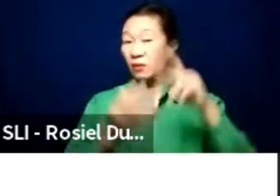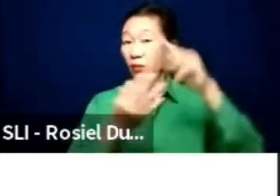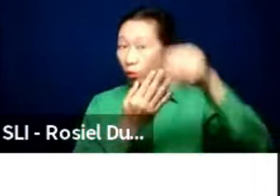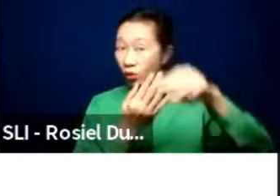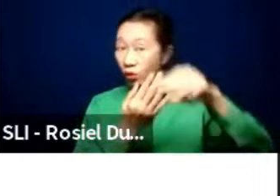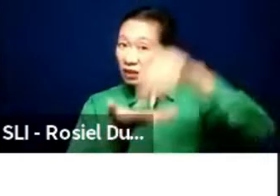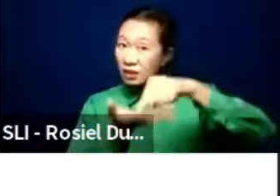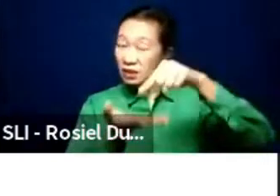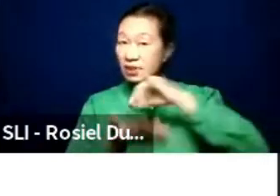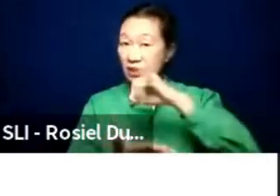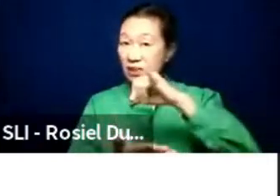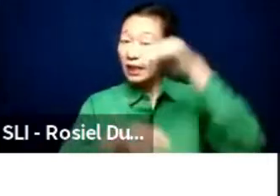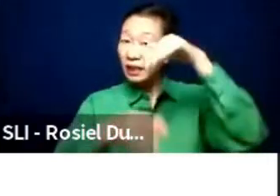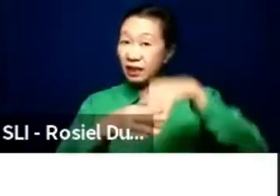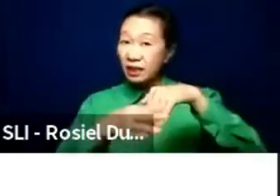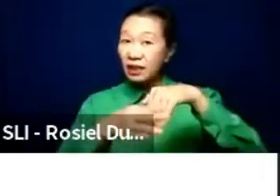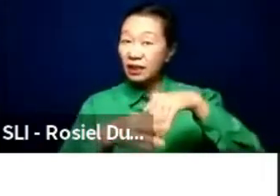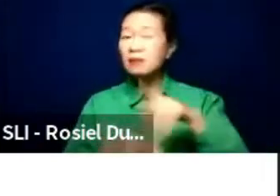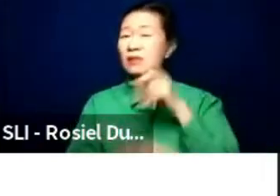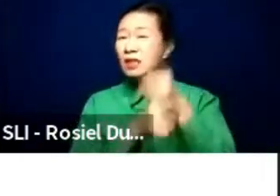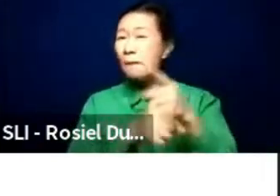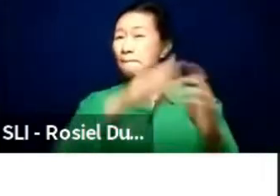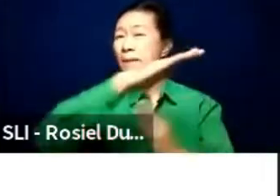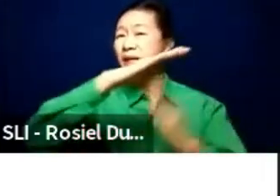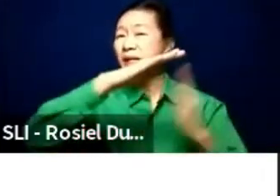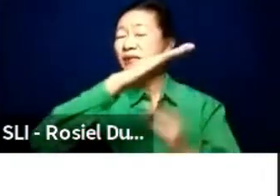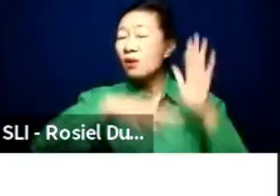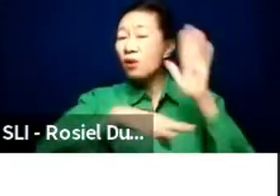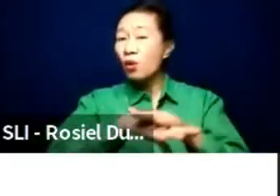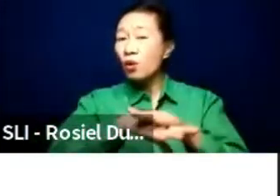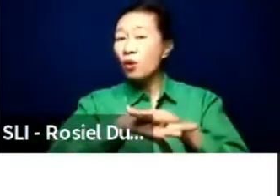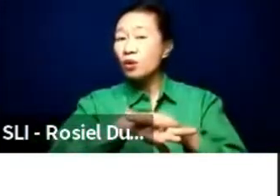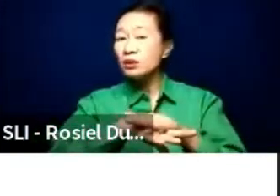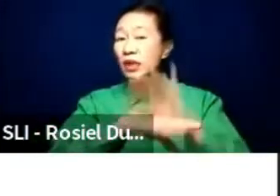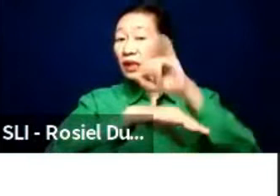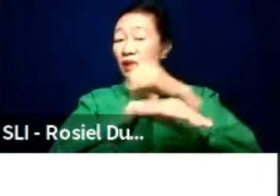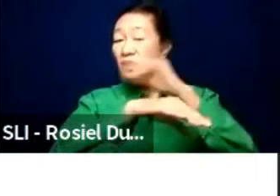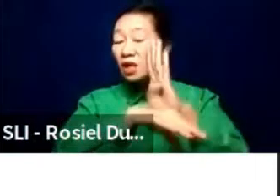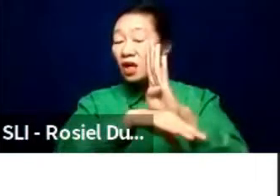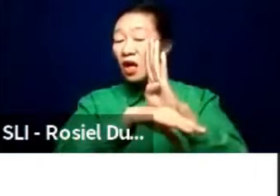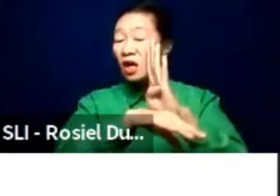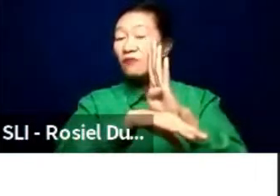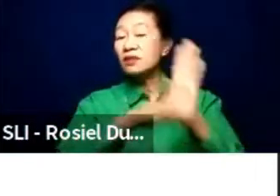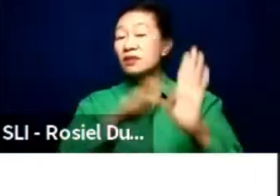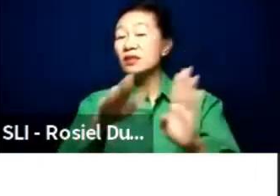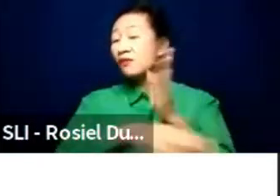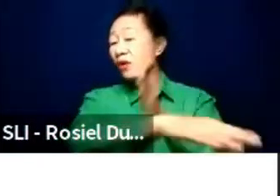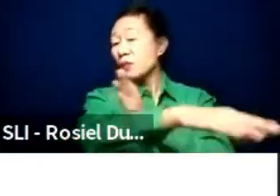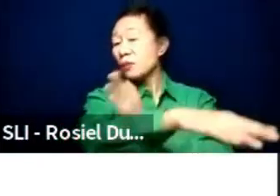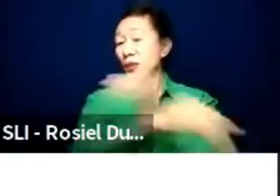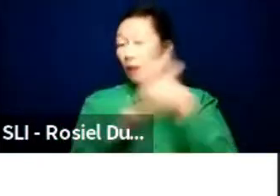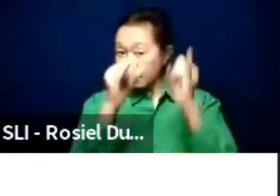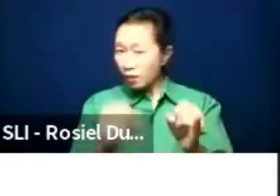to is really based on job development, identifying kung anong